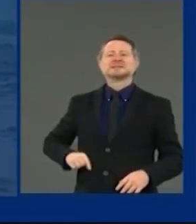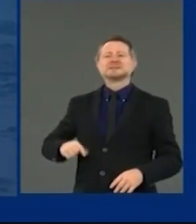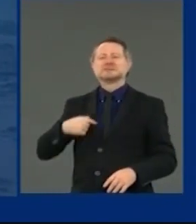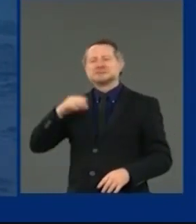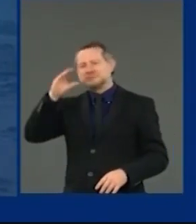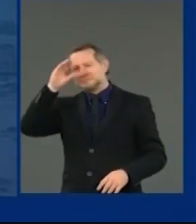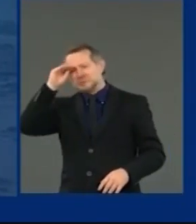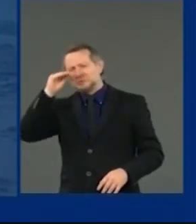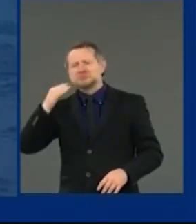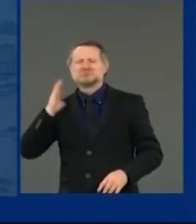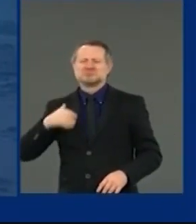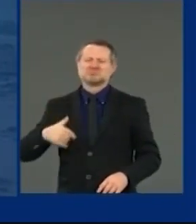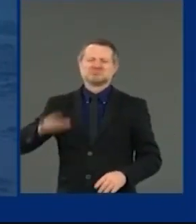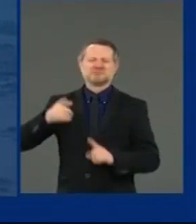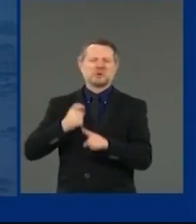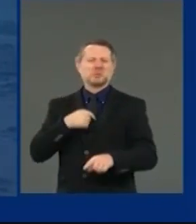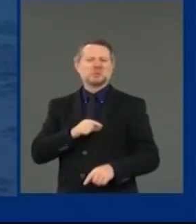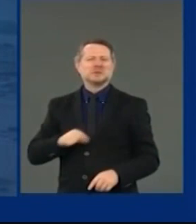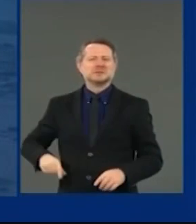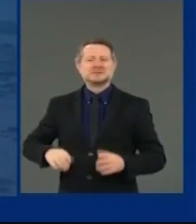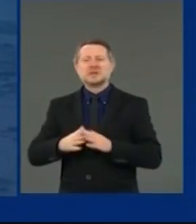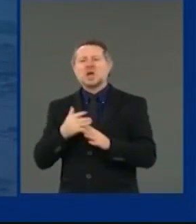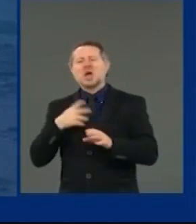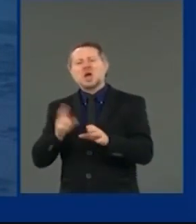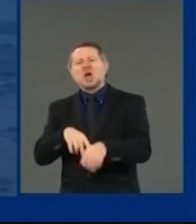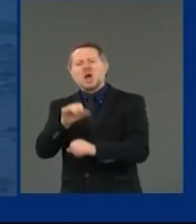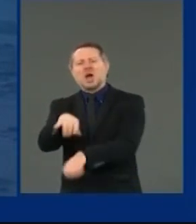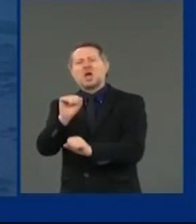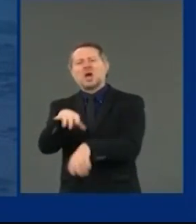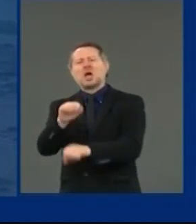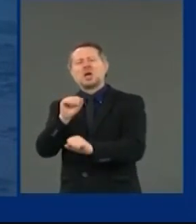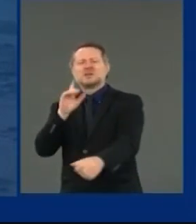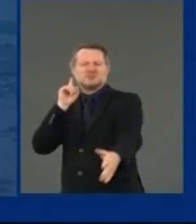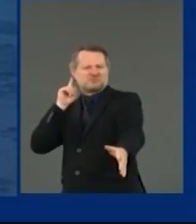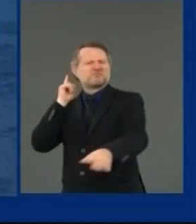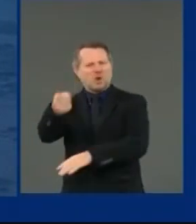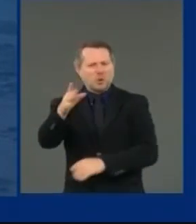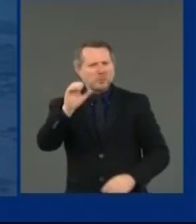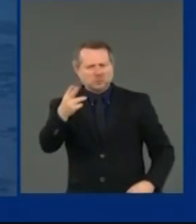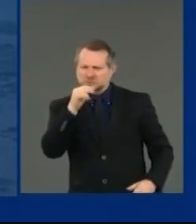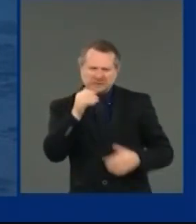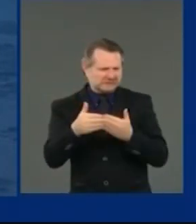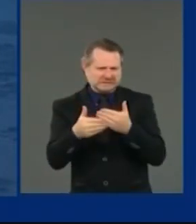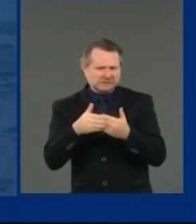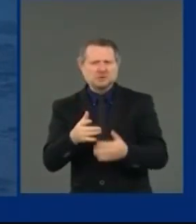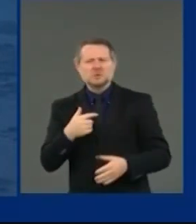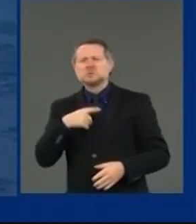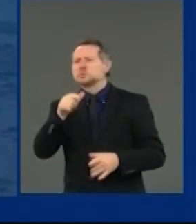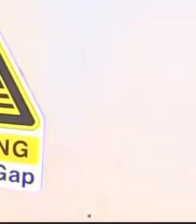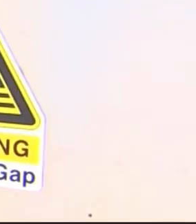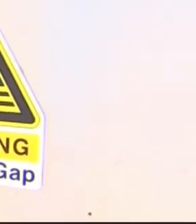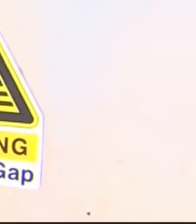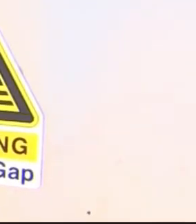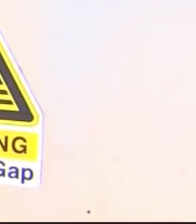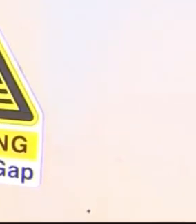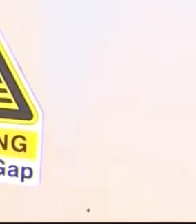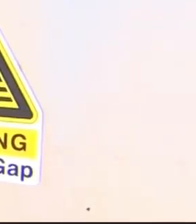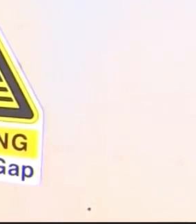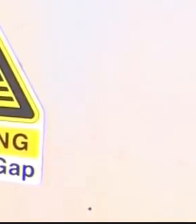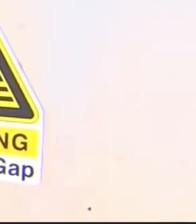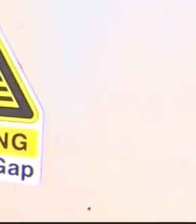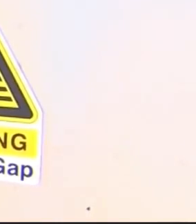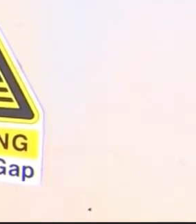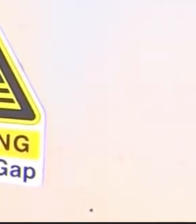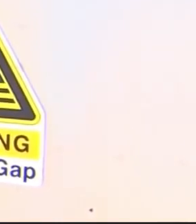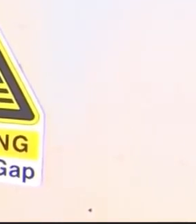beaches. And you don't want to take that ride and get all the way out there and find out the beach is already closed. Today, the MTA